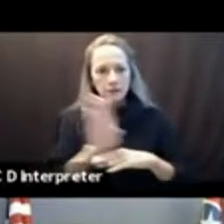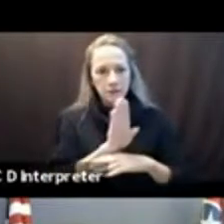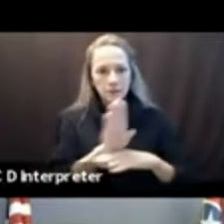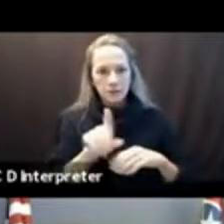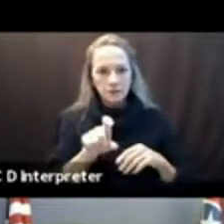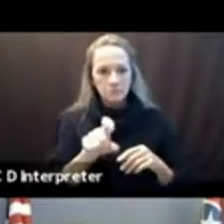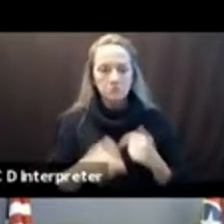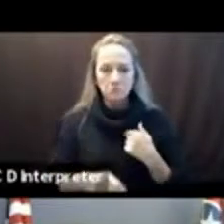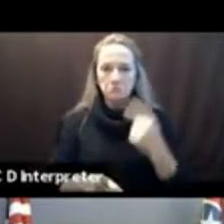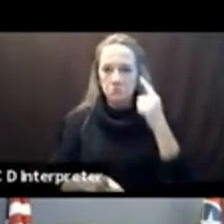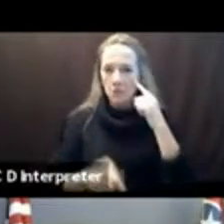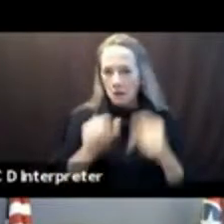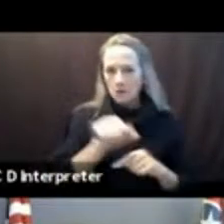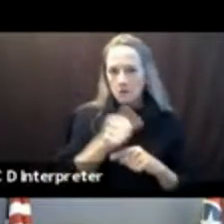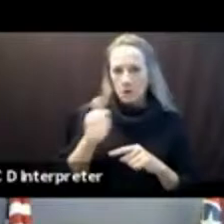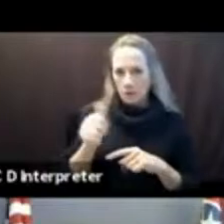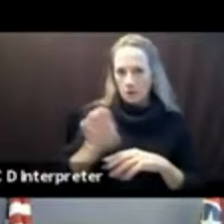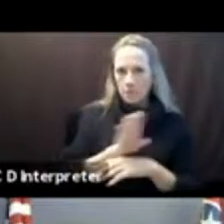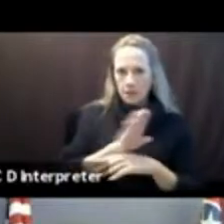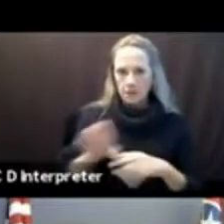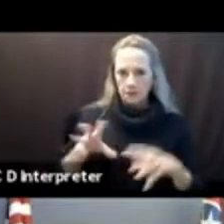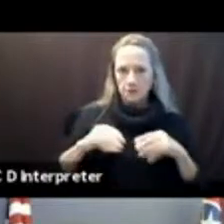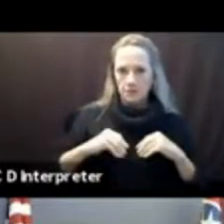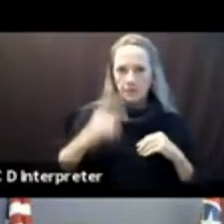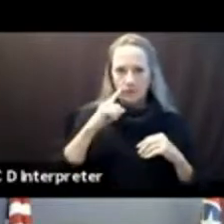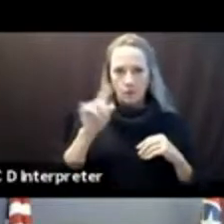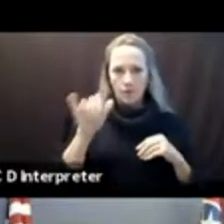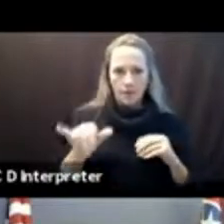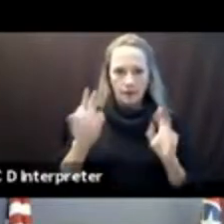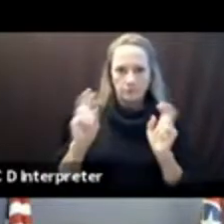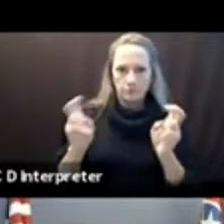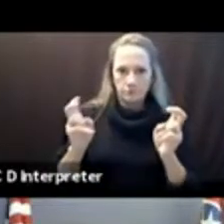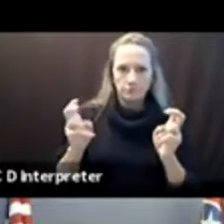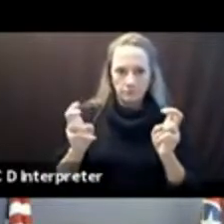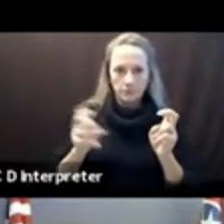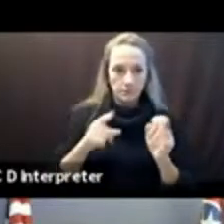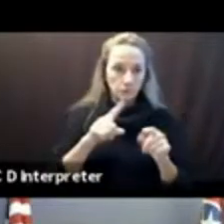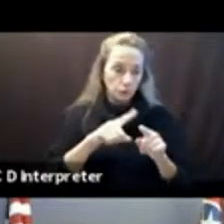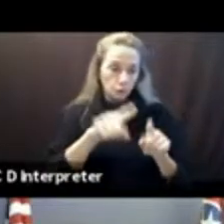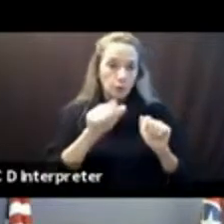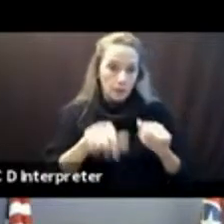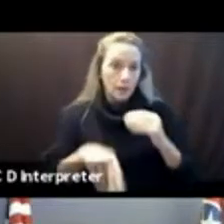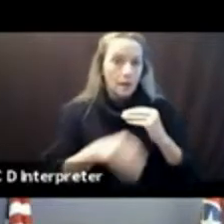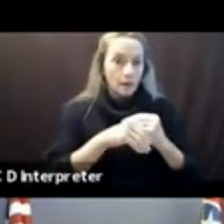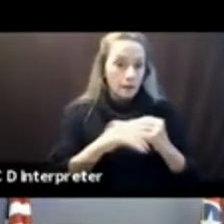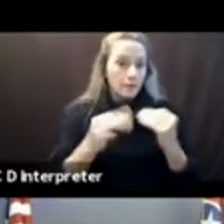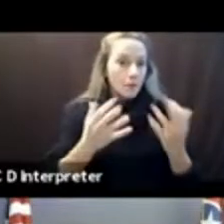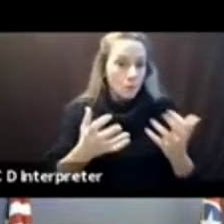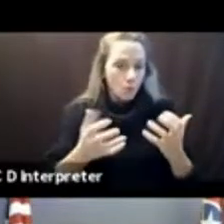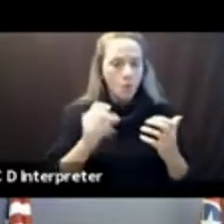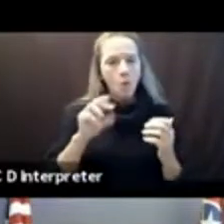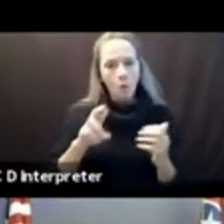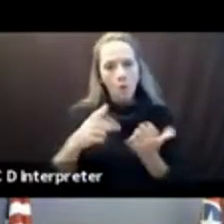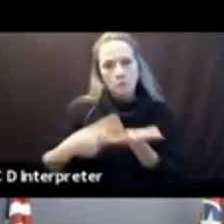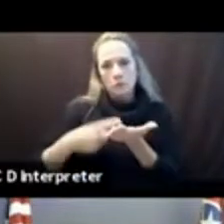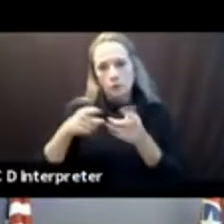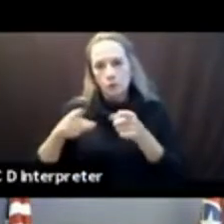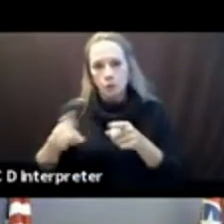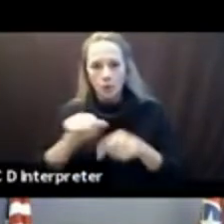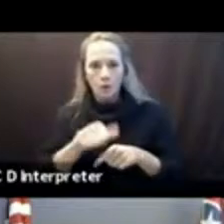I think that other business works fine for it, but you can certainly add it if you wish. That's fine.